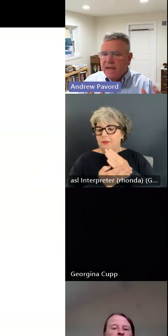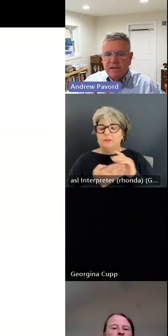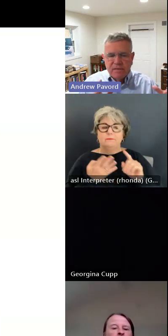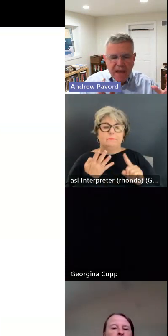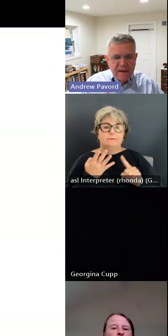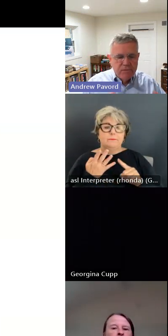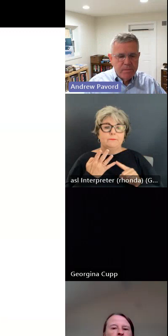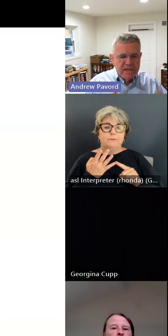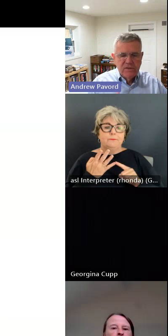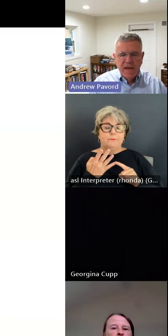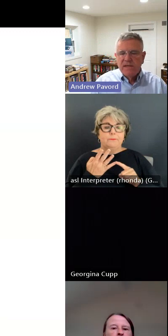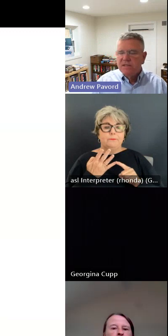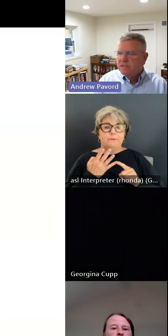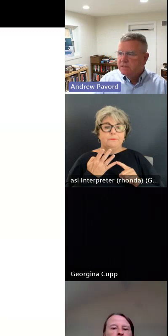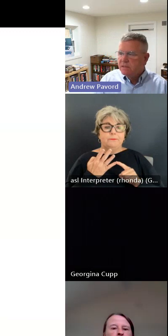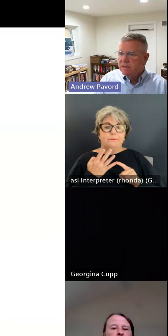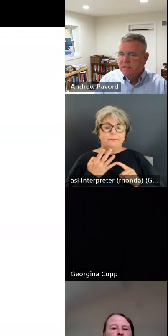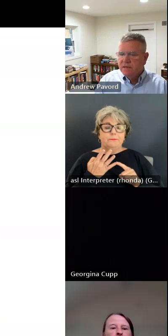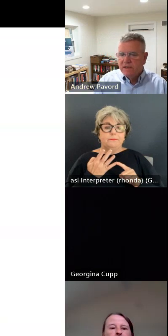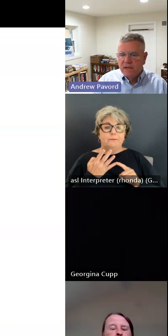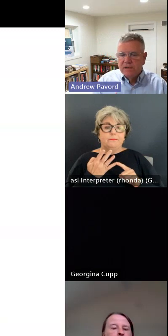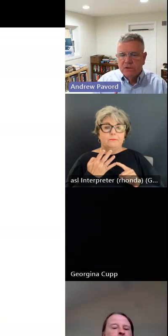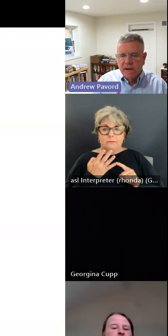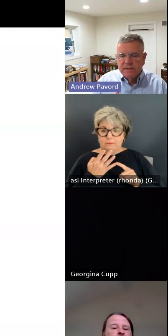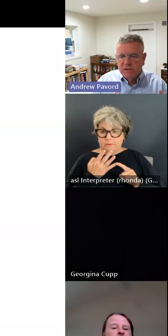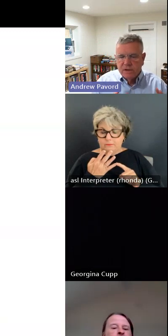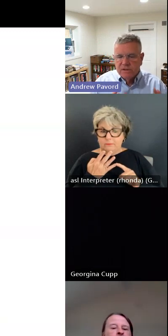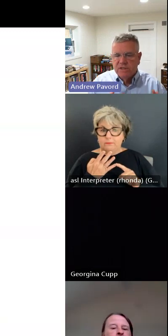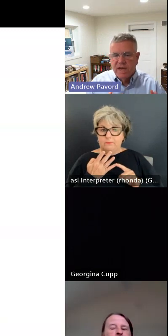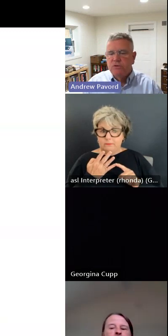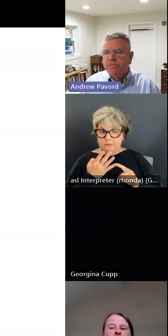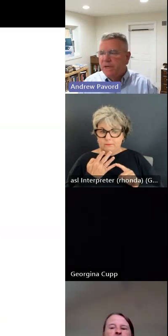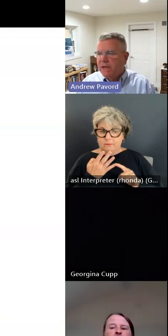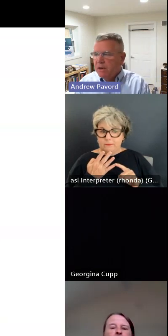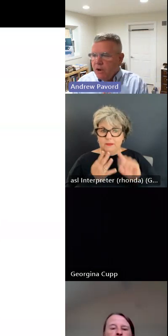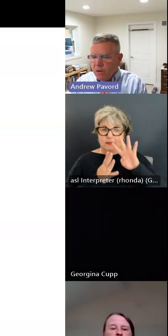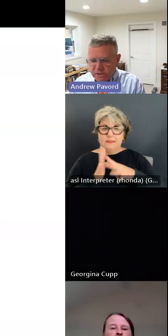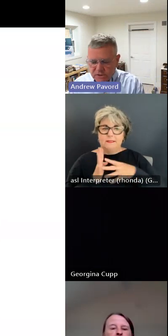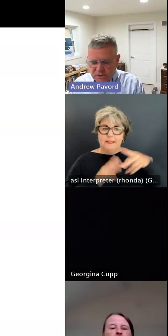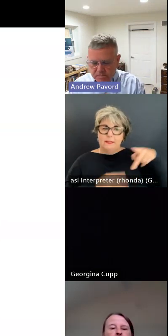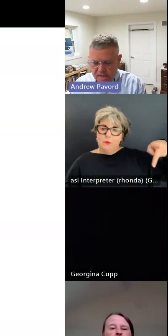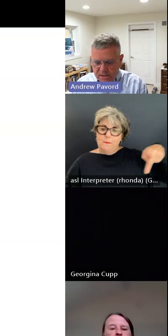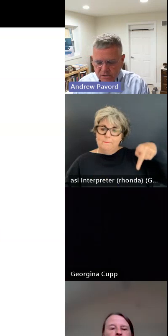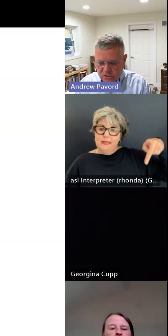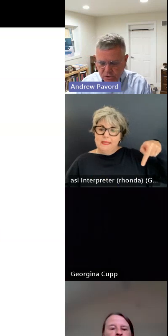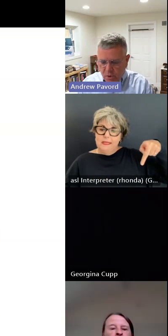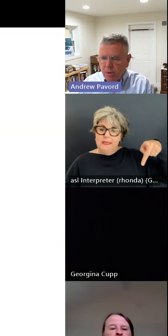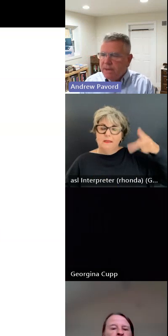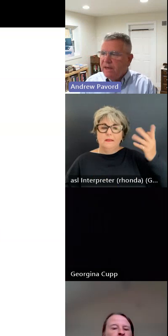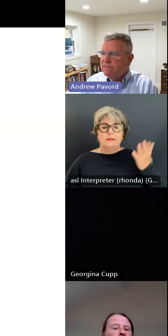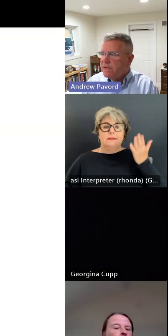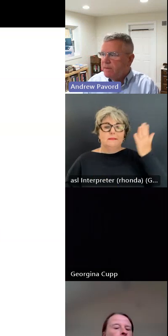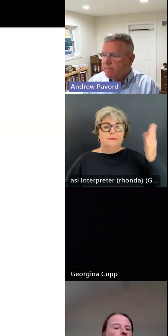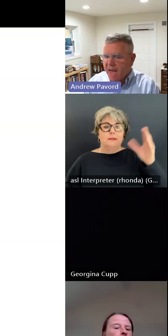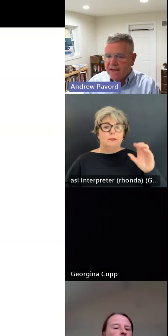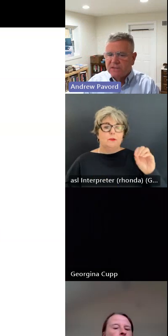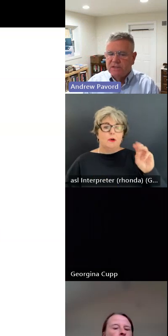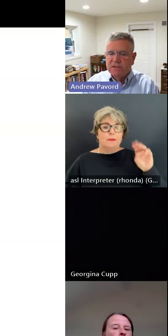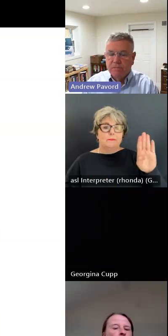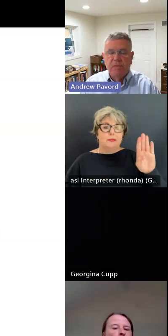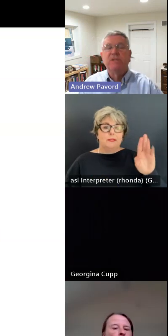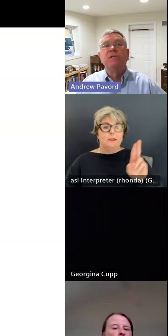is created, that information, that data is collected on Schedule P, which is submitted to OMB via